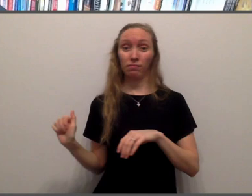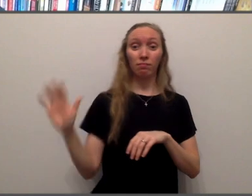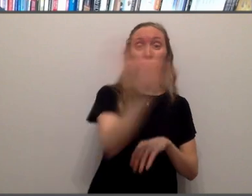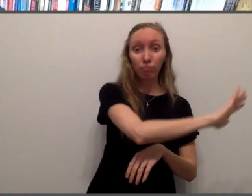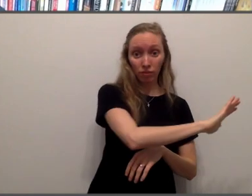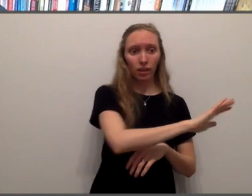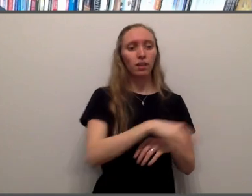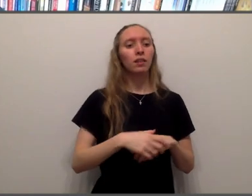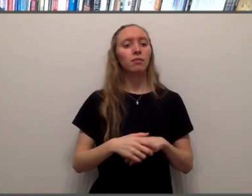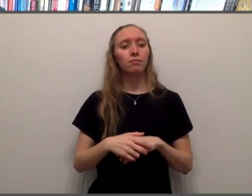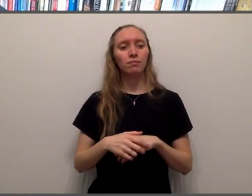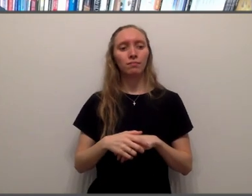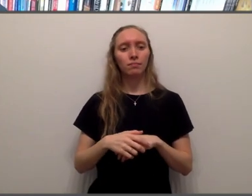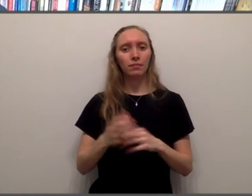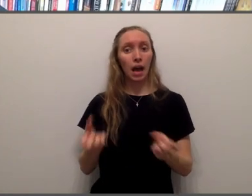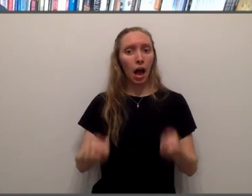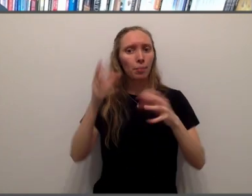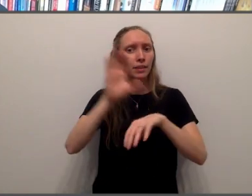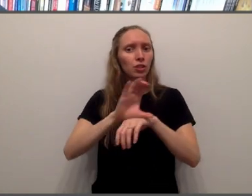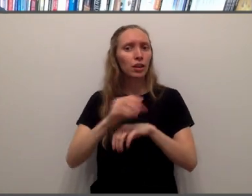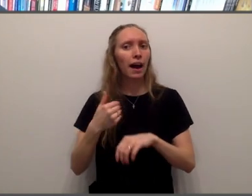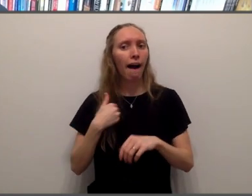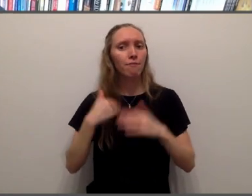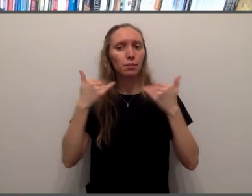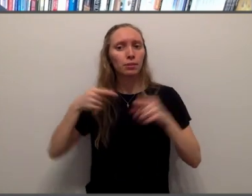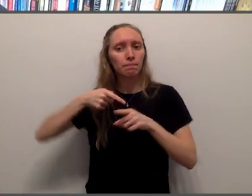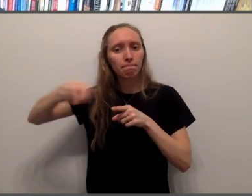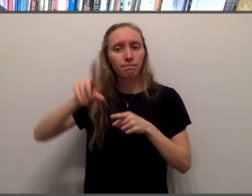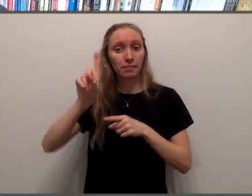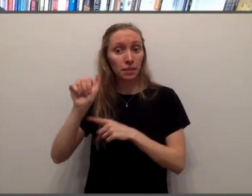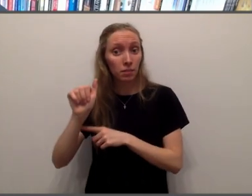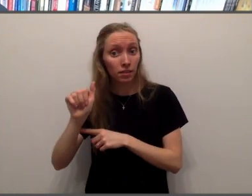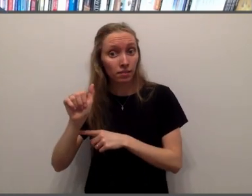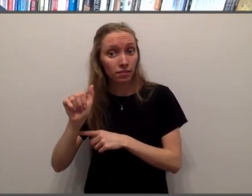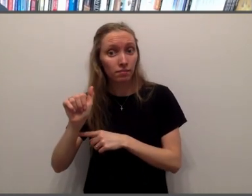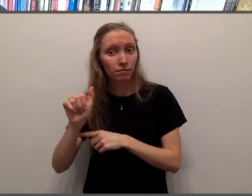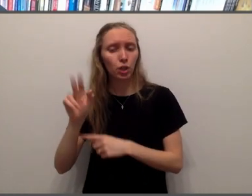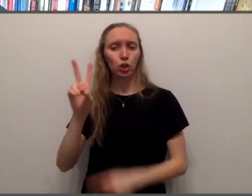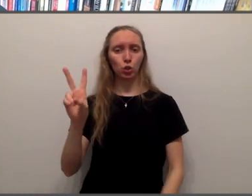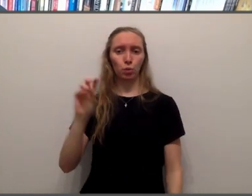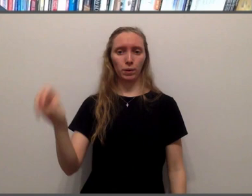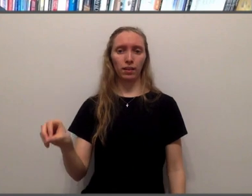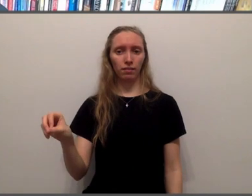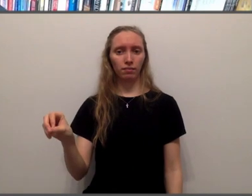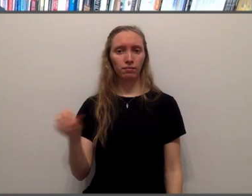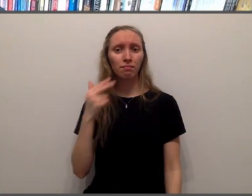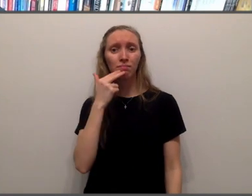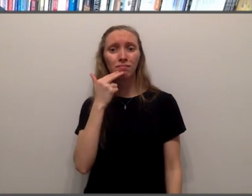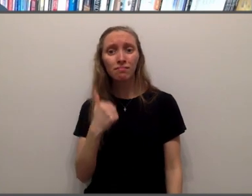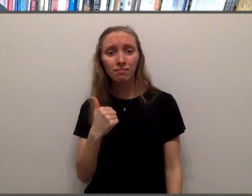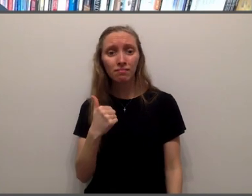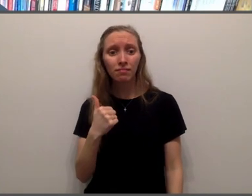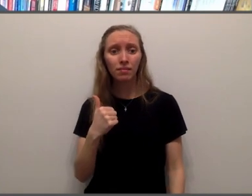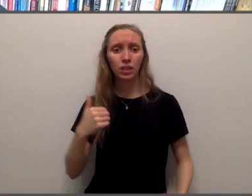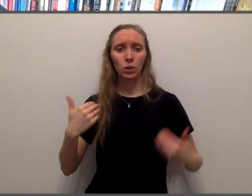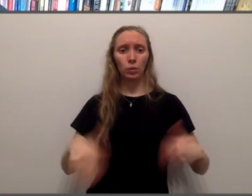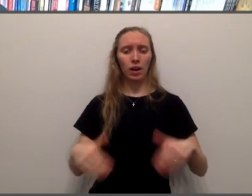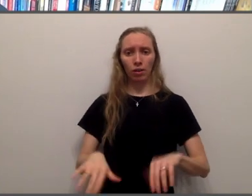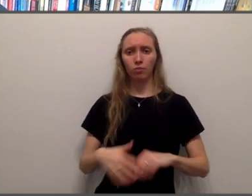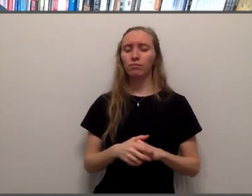goes after the missing sheep, then one of the goals of the church should always be to ask the question, who's missing?